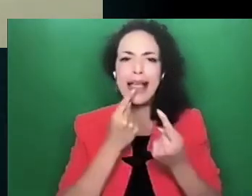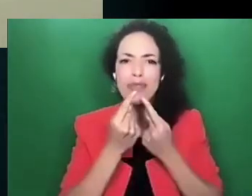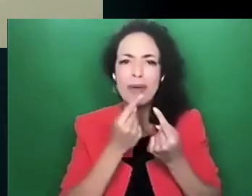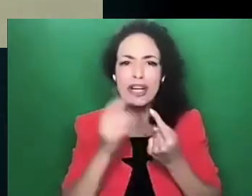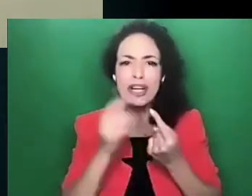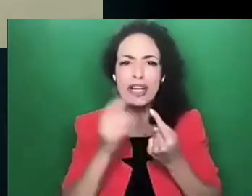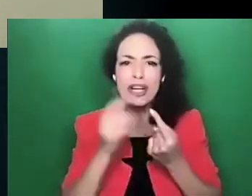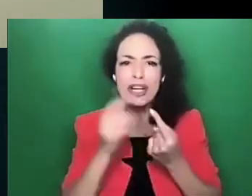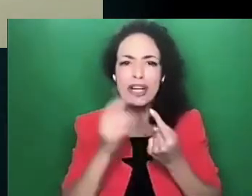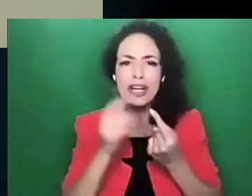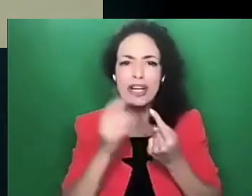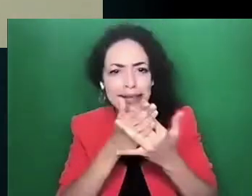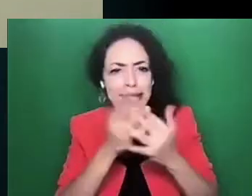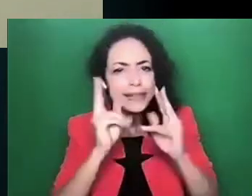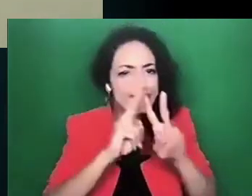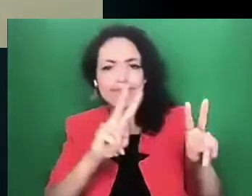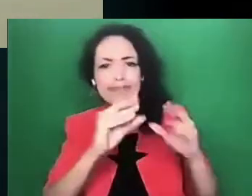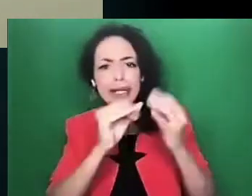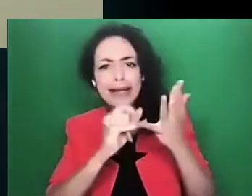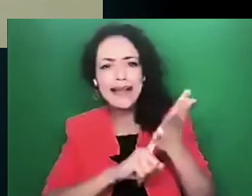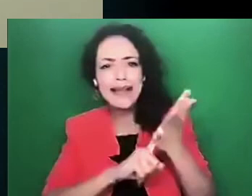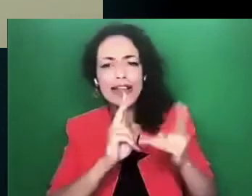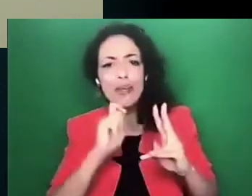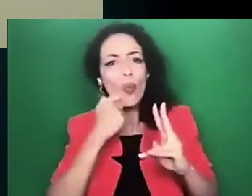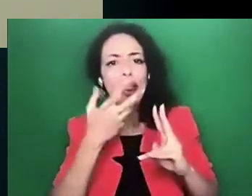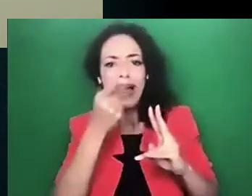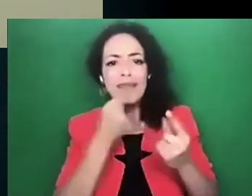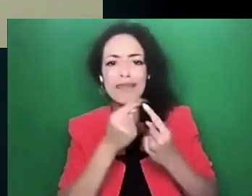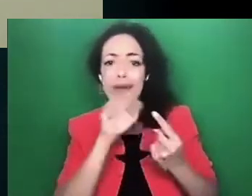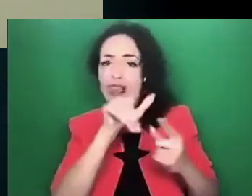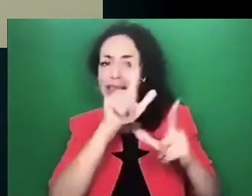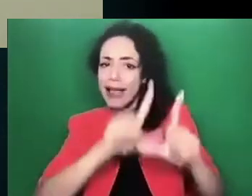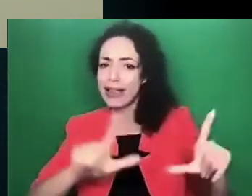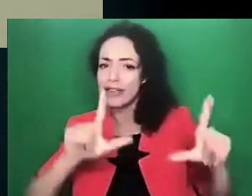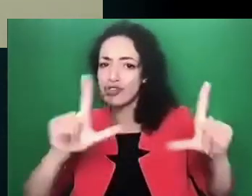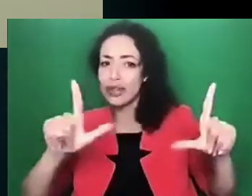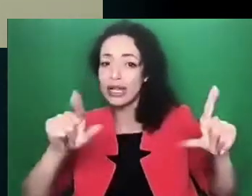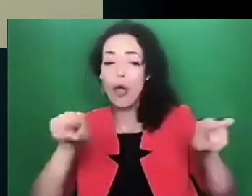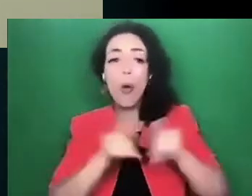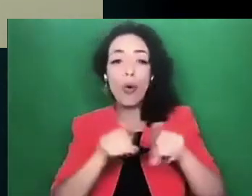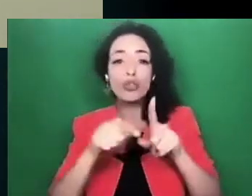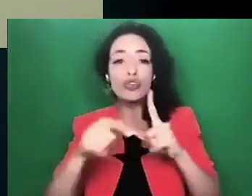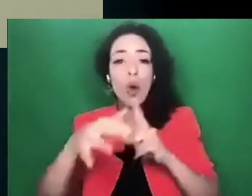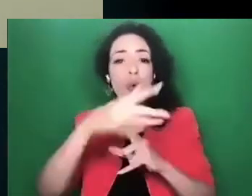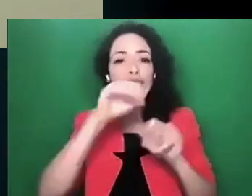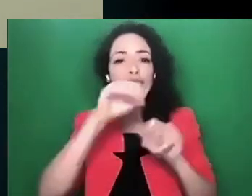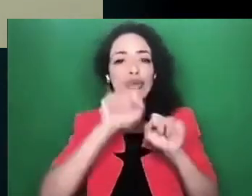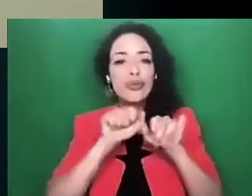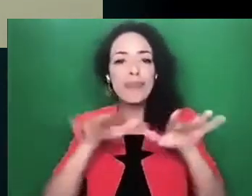to find it. And there'll also be guidance on the screen about the hashtags to use on social